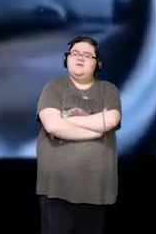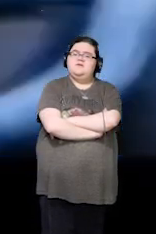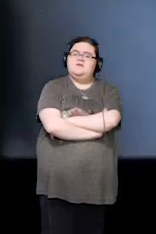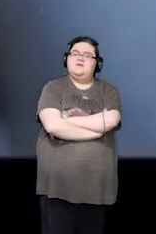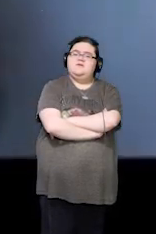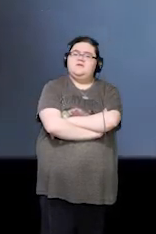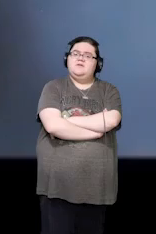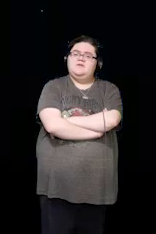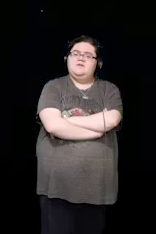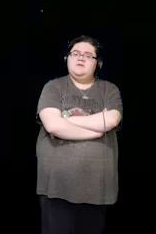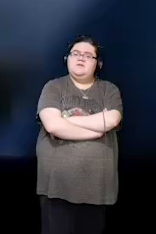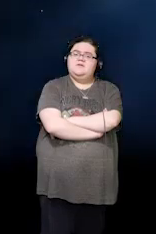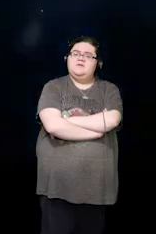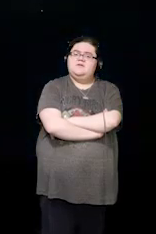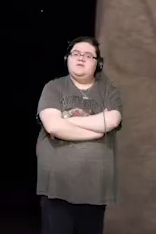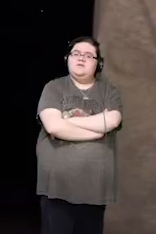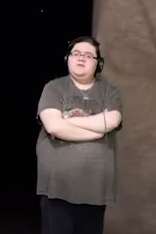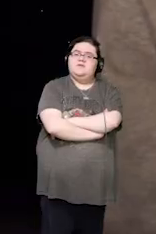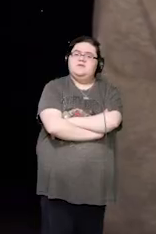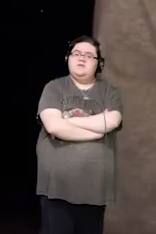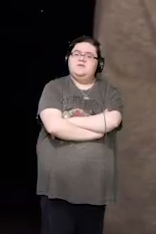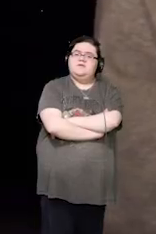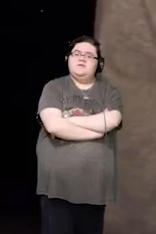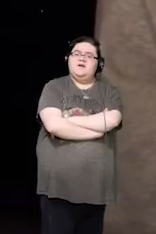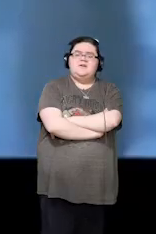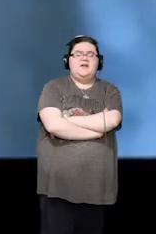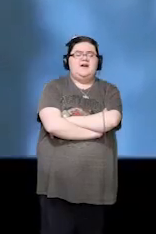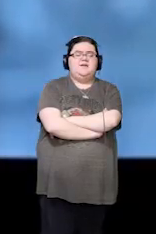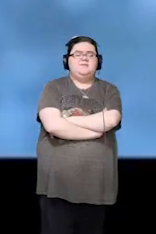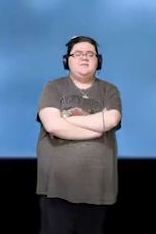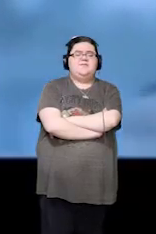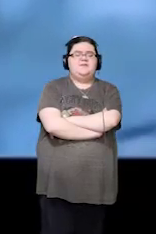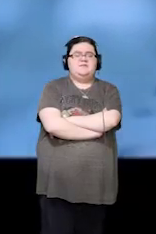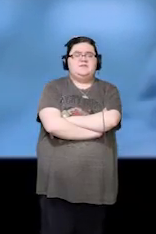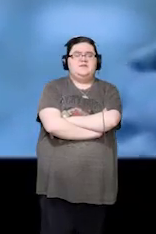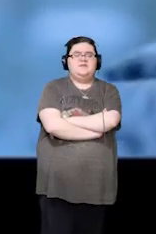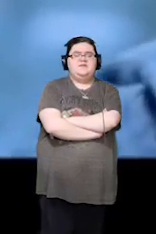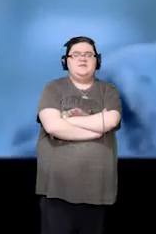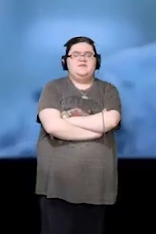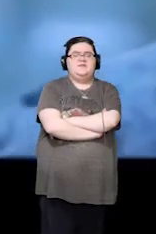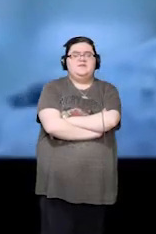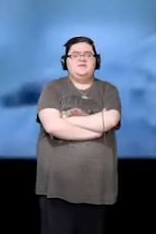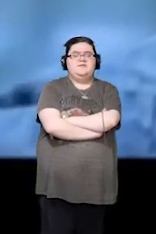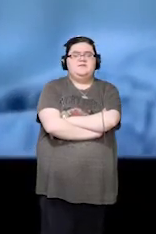This better be going somewhere else. What is happening right now? Yeah, I'm confused.